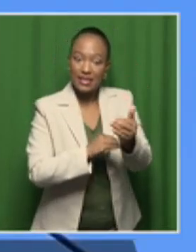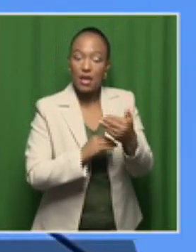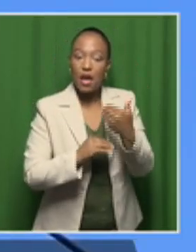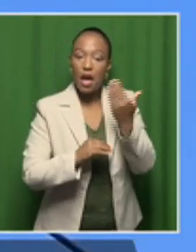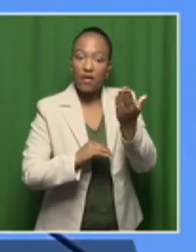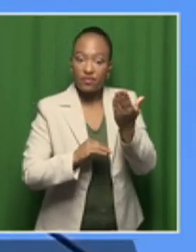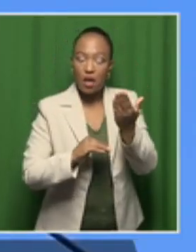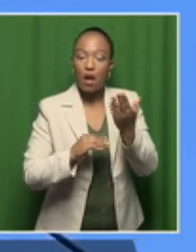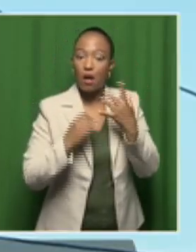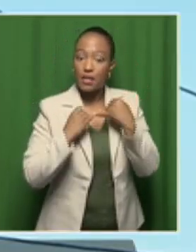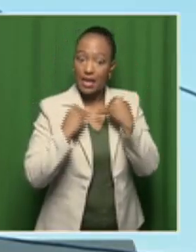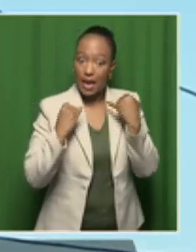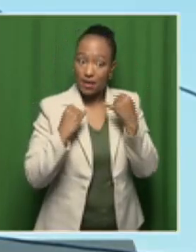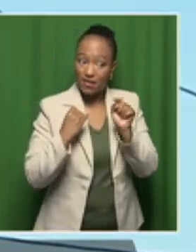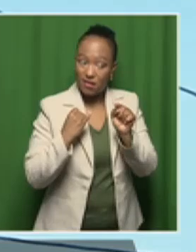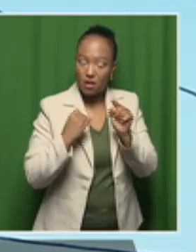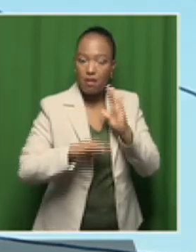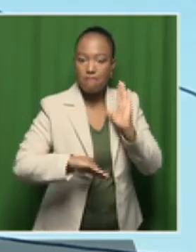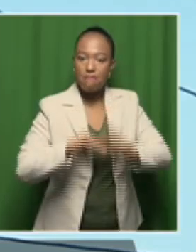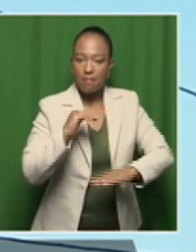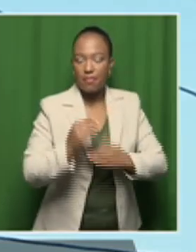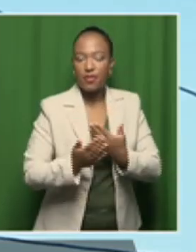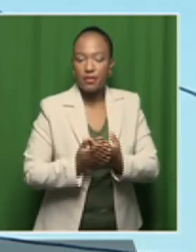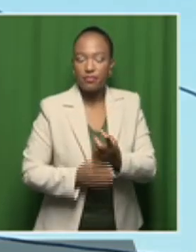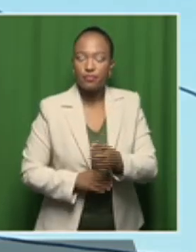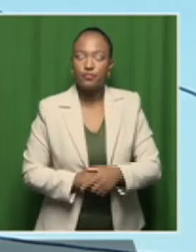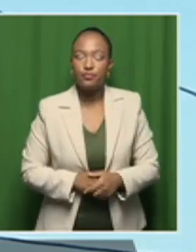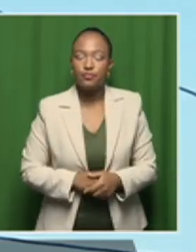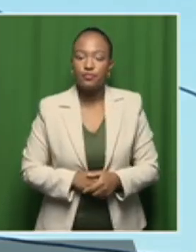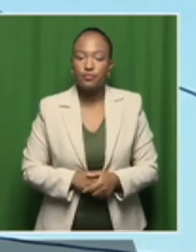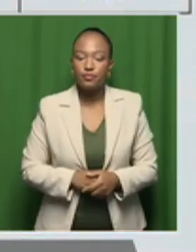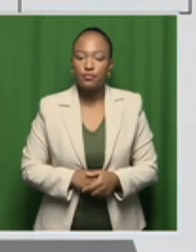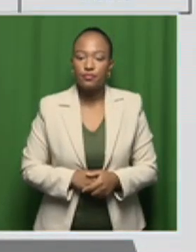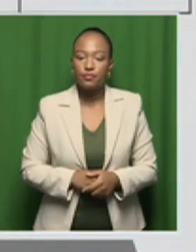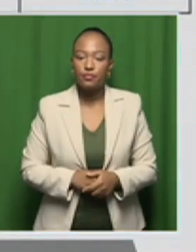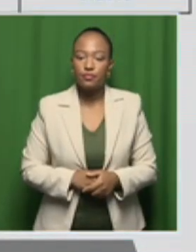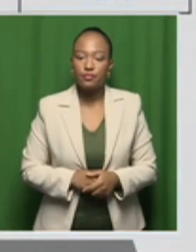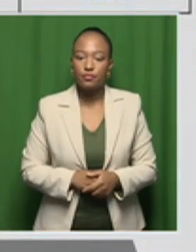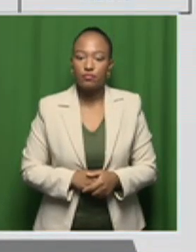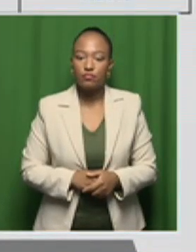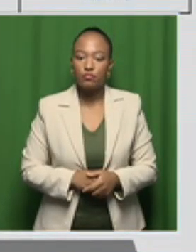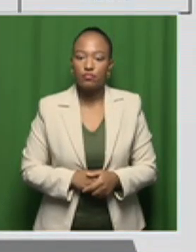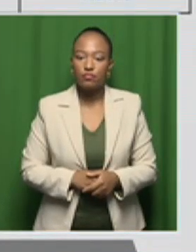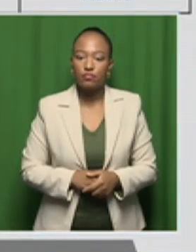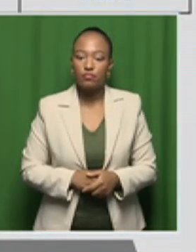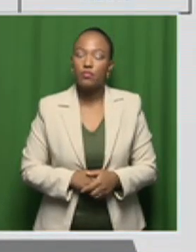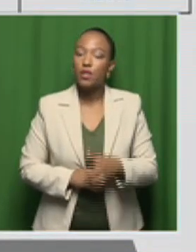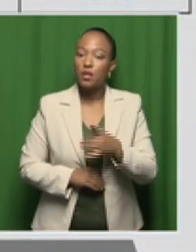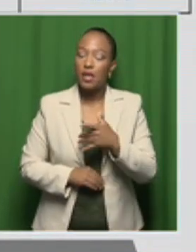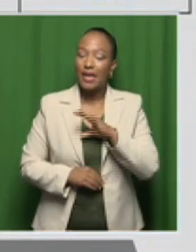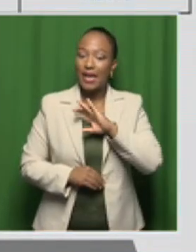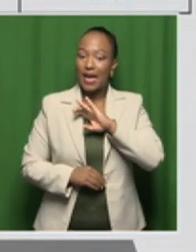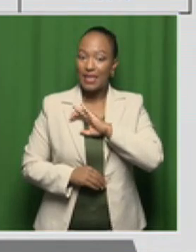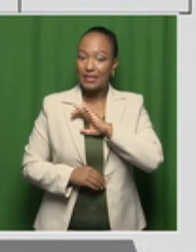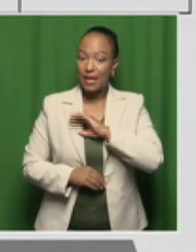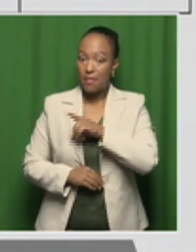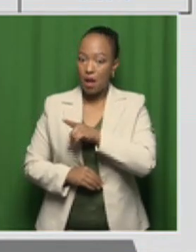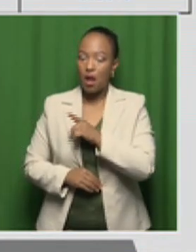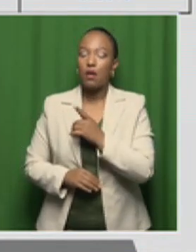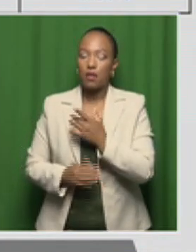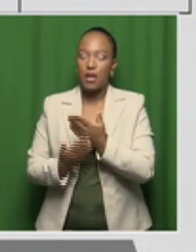potential disconnections may apply. Due to this exemption, the customer will be saving on